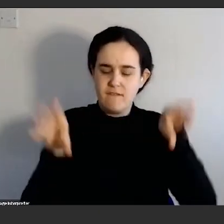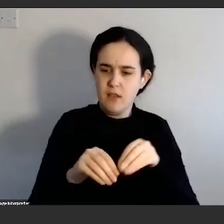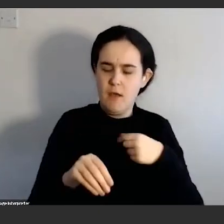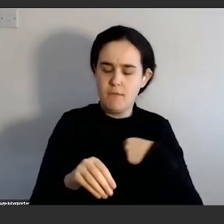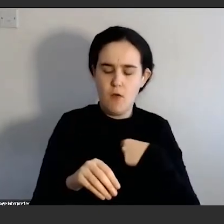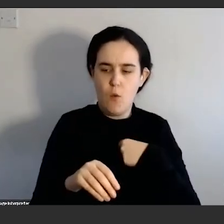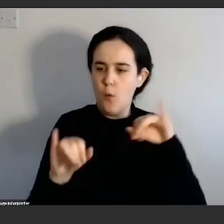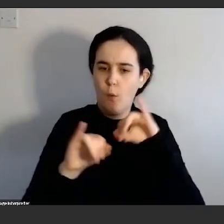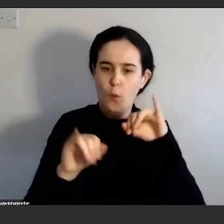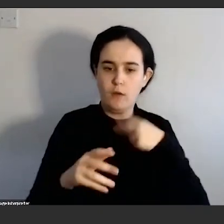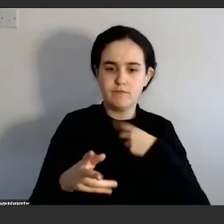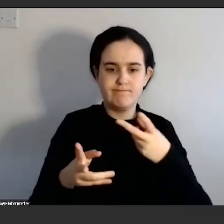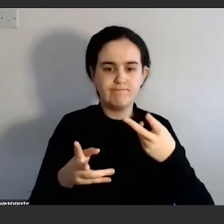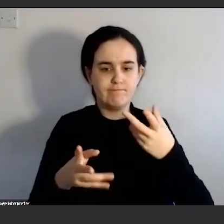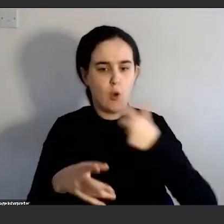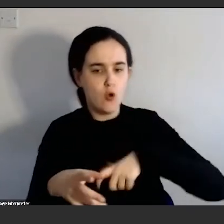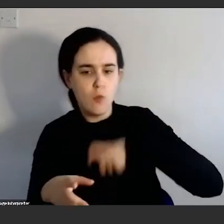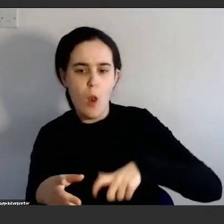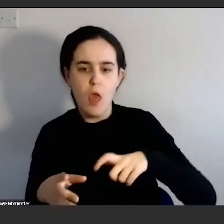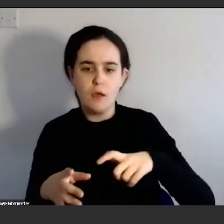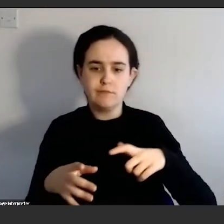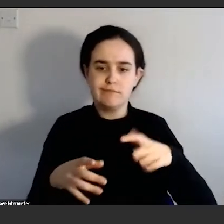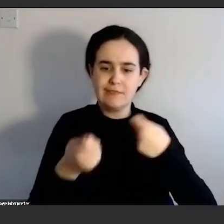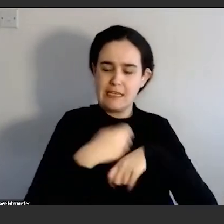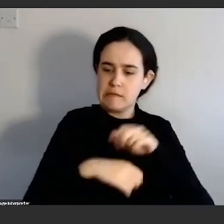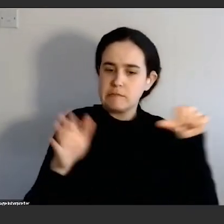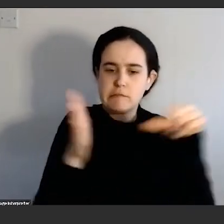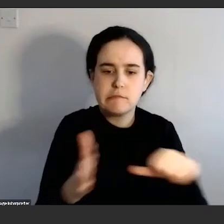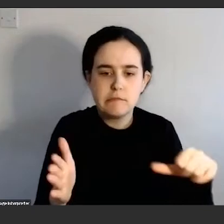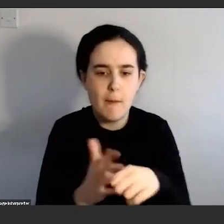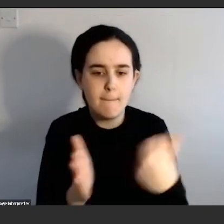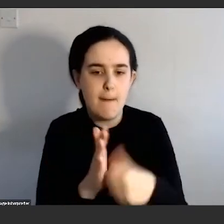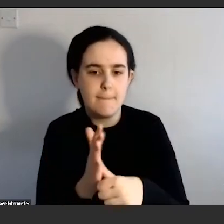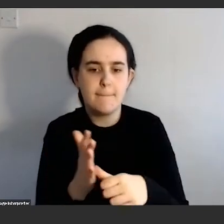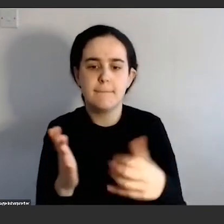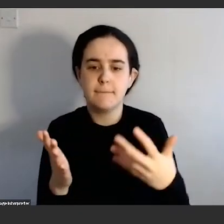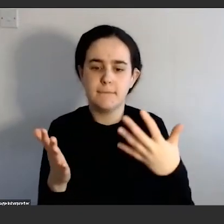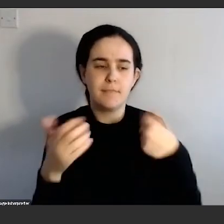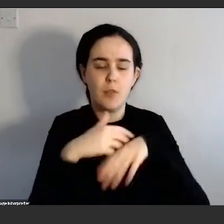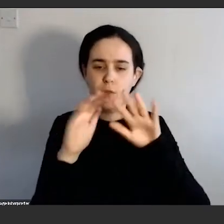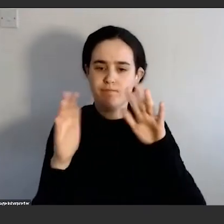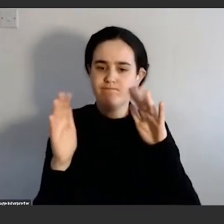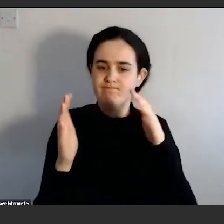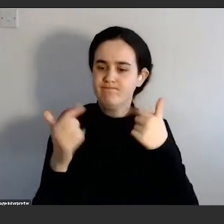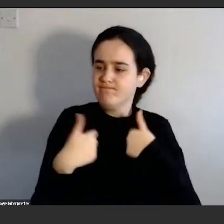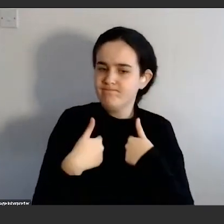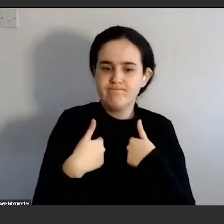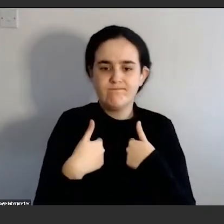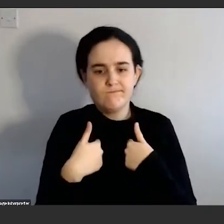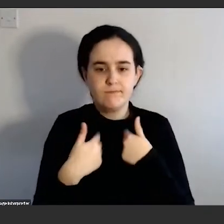was exposed, as many people who are labeled as schizophrenic, which is the label I was